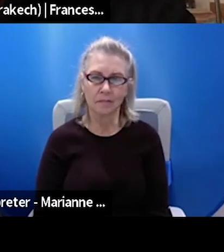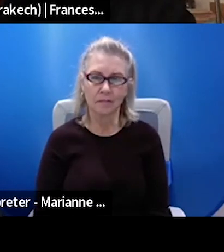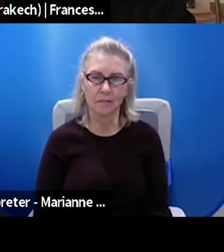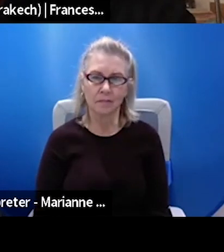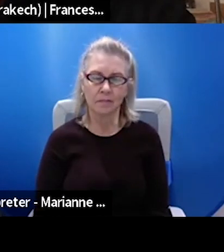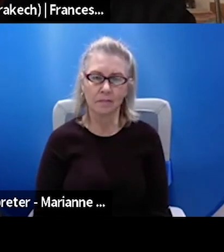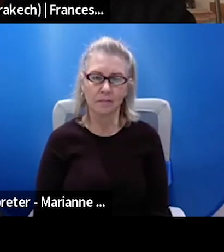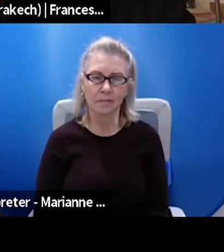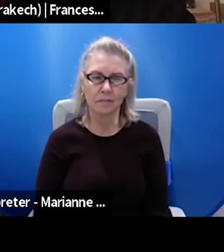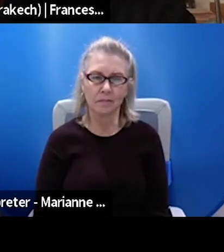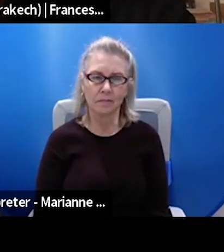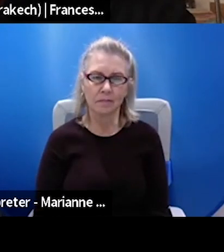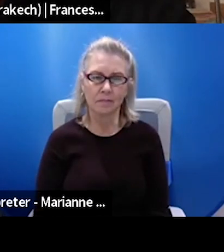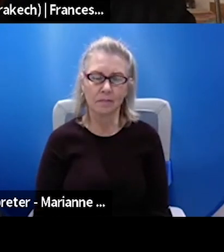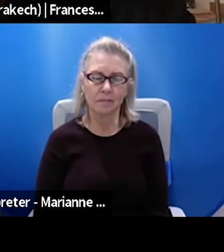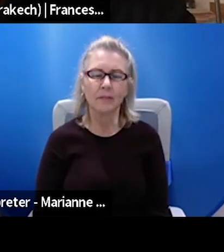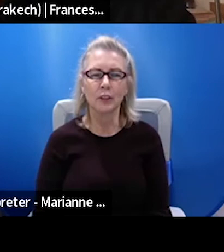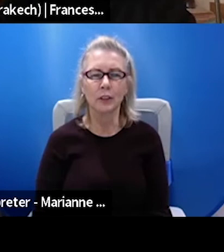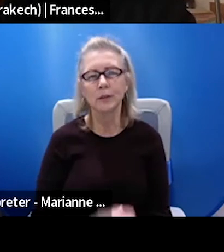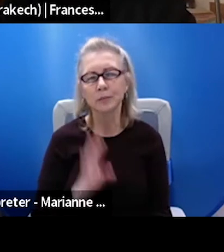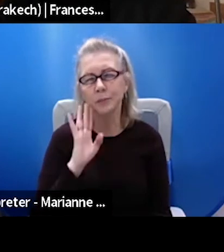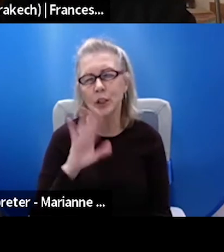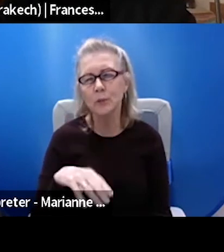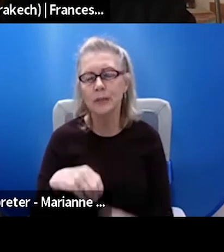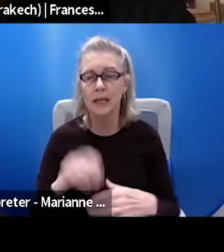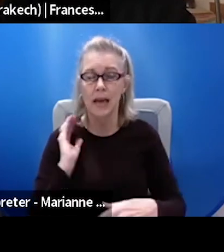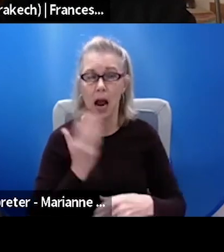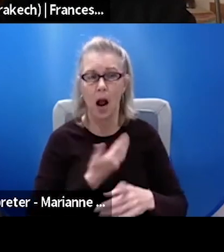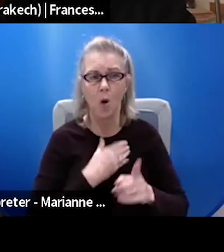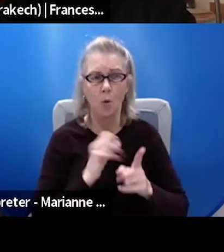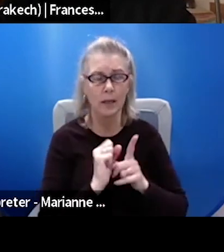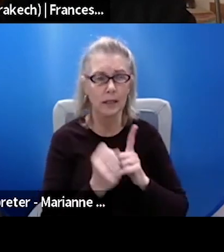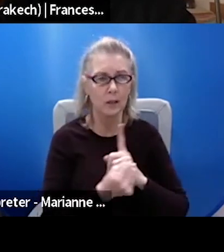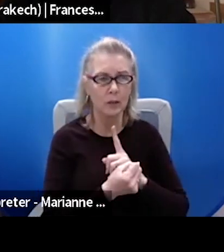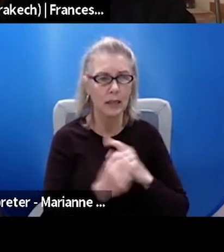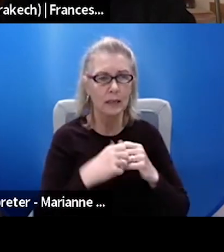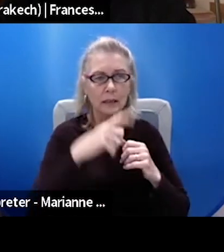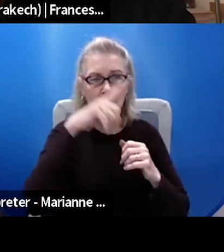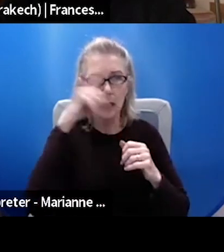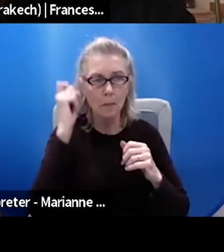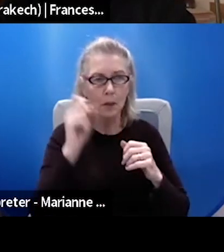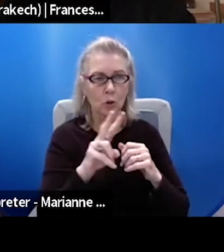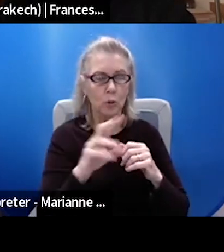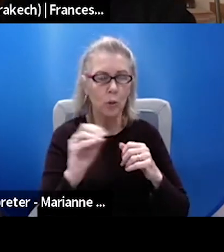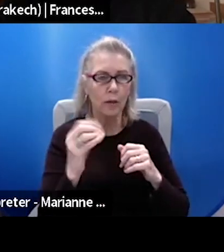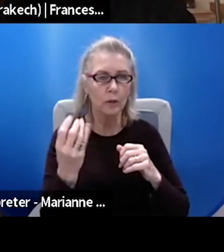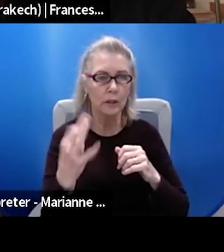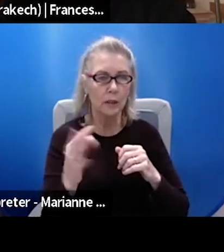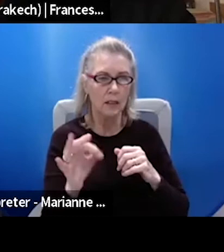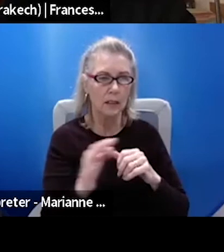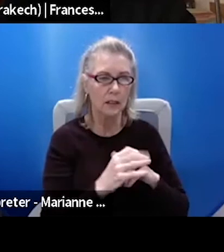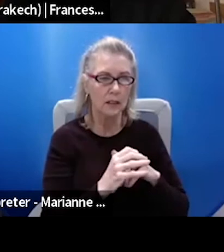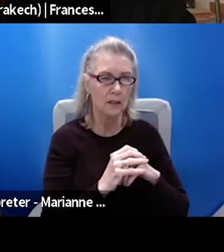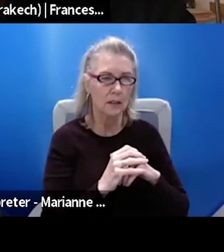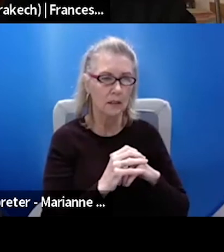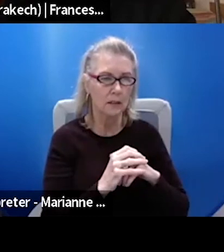You know, in our case, we really took in the summer of 2019